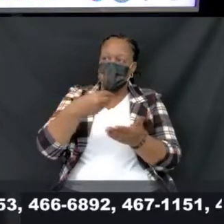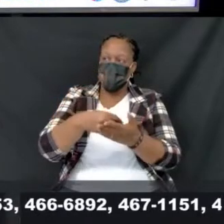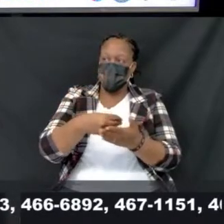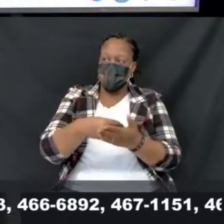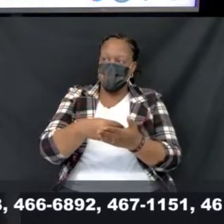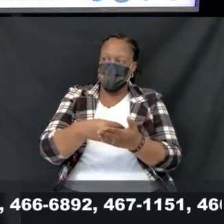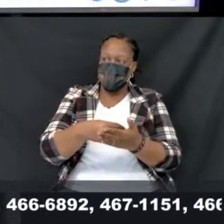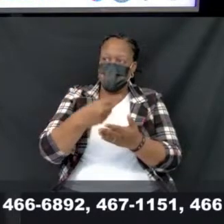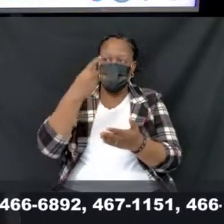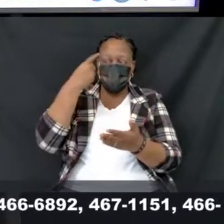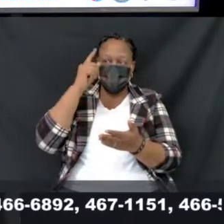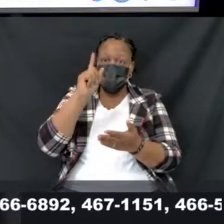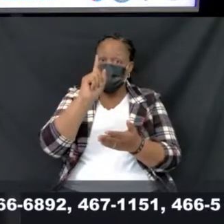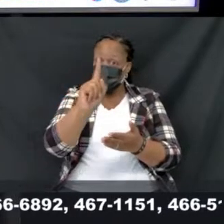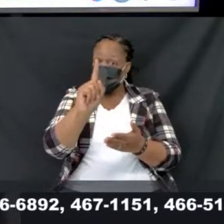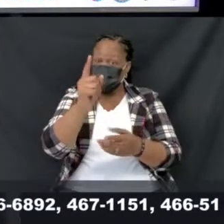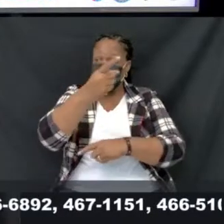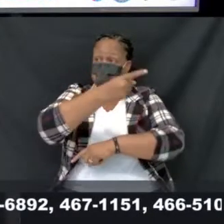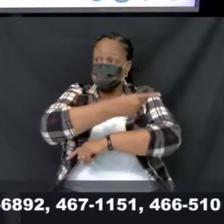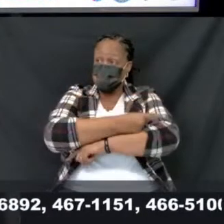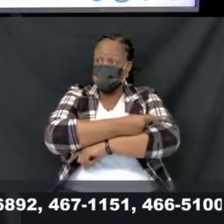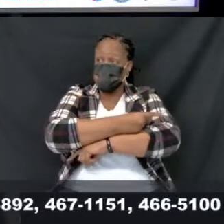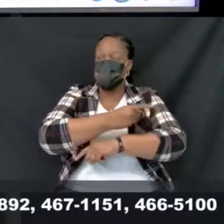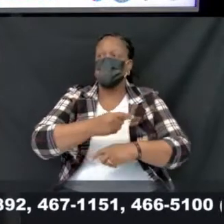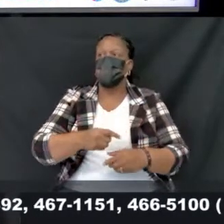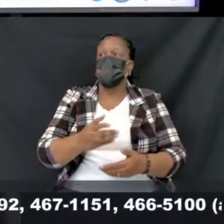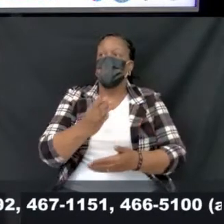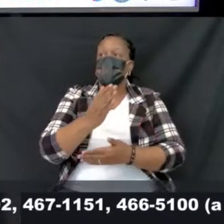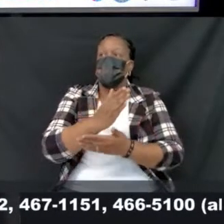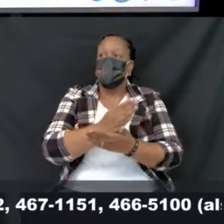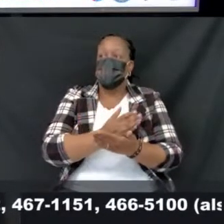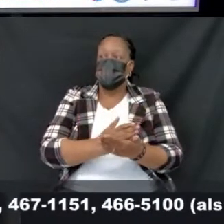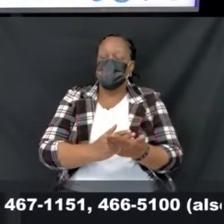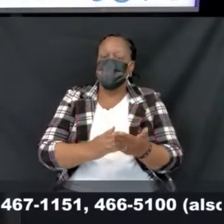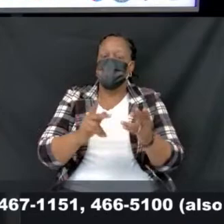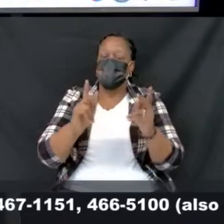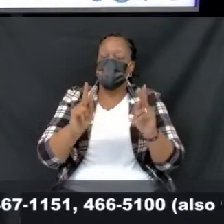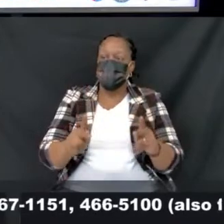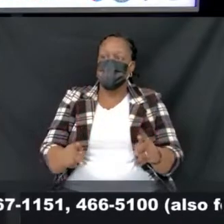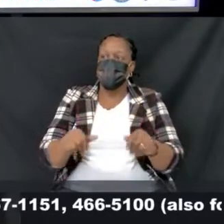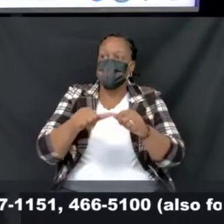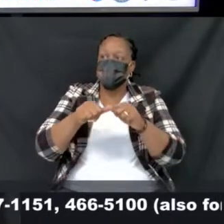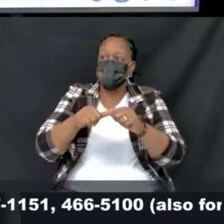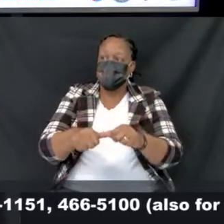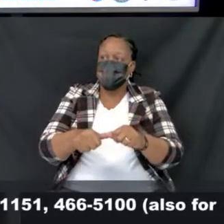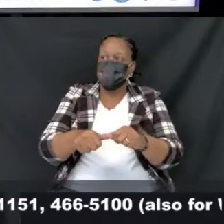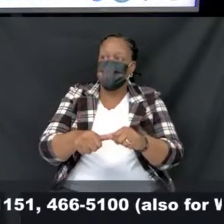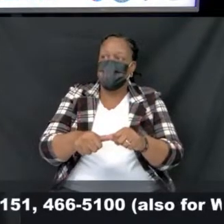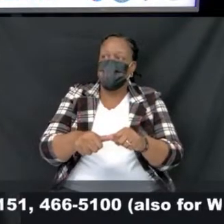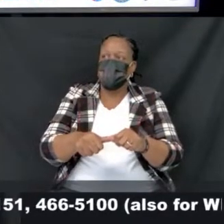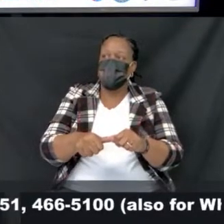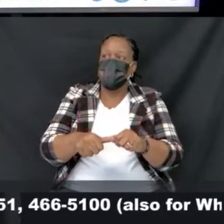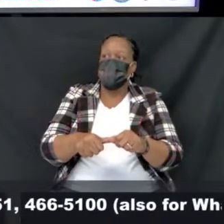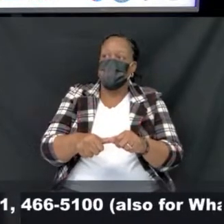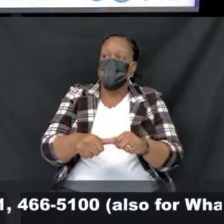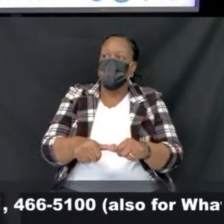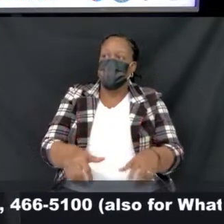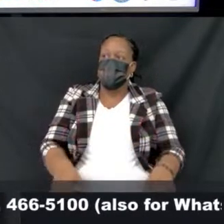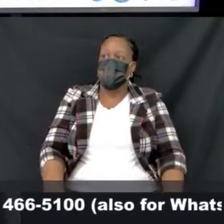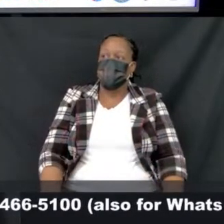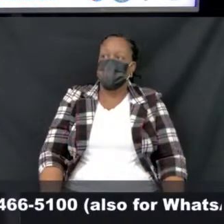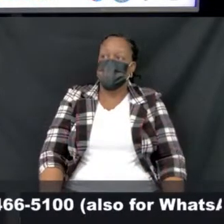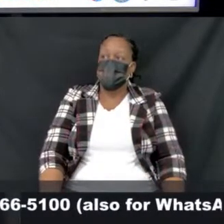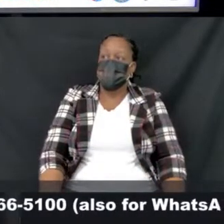$5,521.83. Patients usually stay between 5 to 16 days, and this cost include the